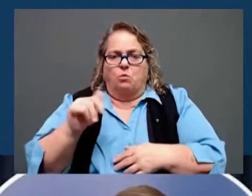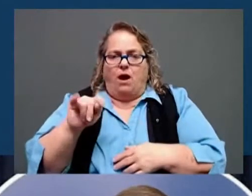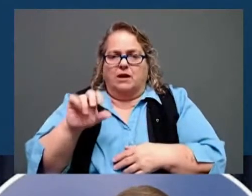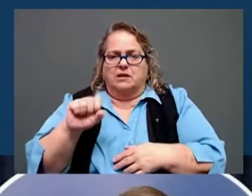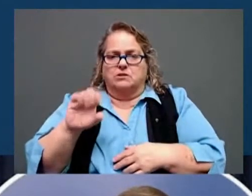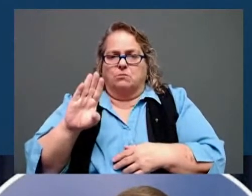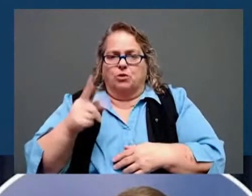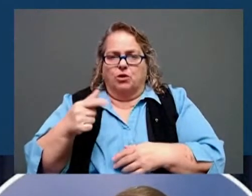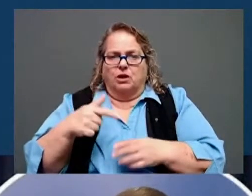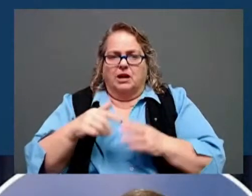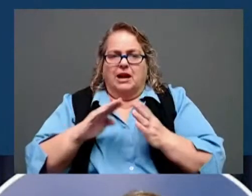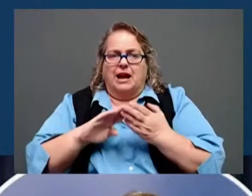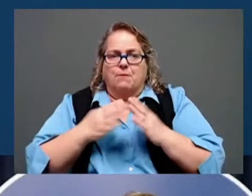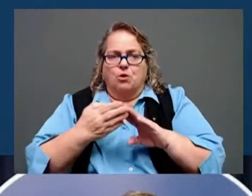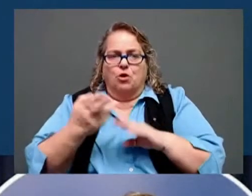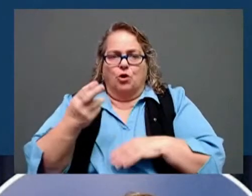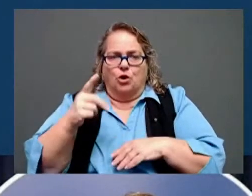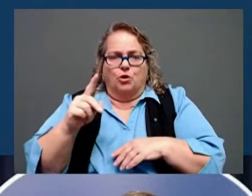I know